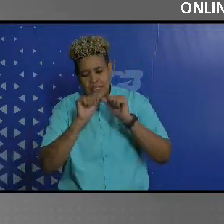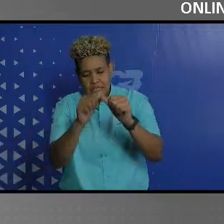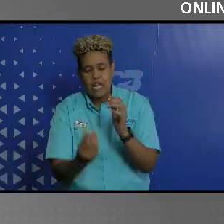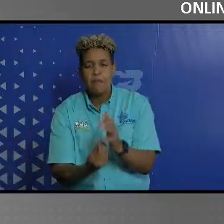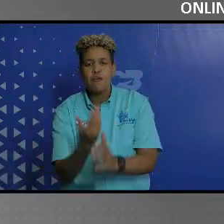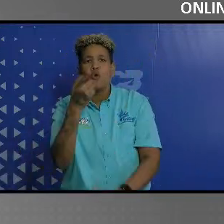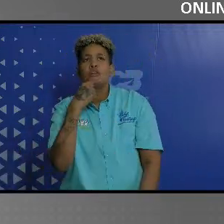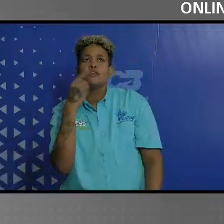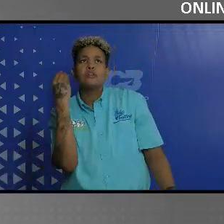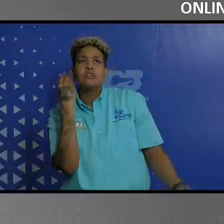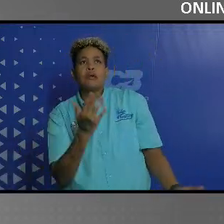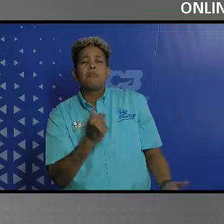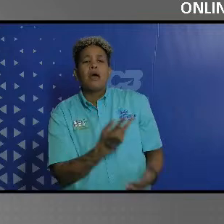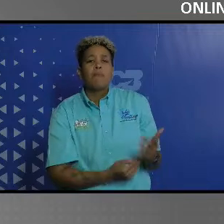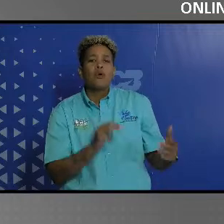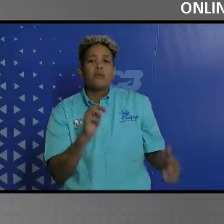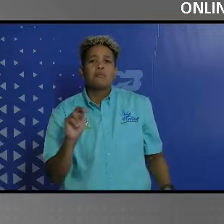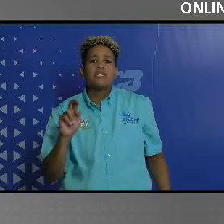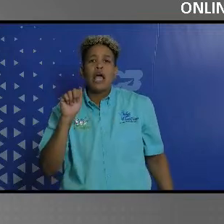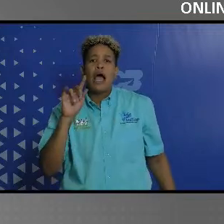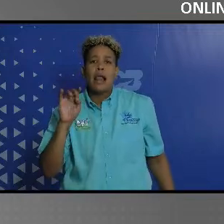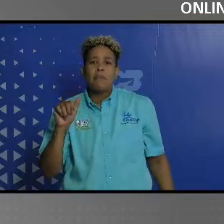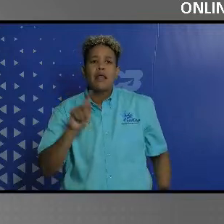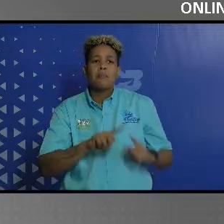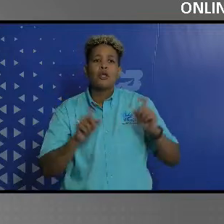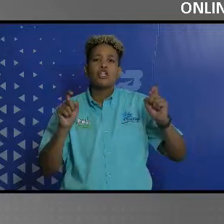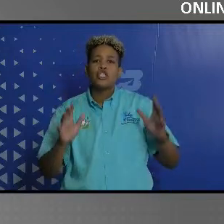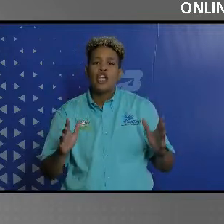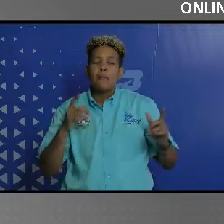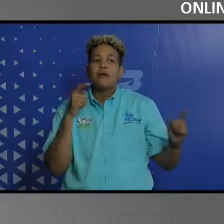growth as indicated by both Mr. Almeida and the chairman.